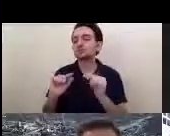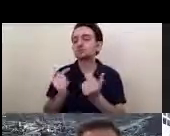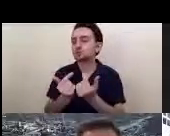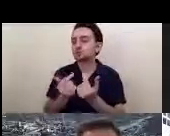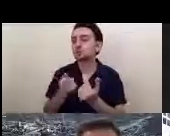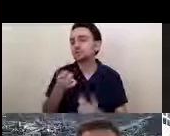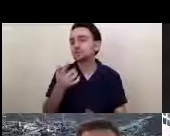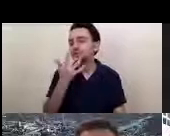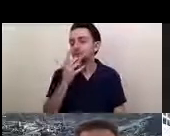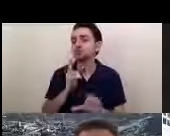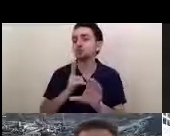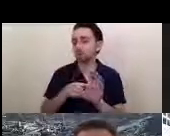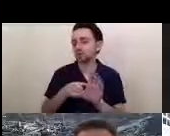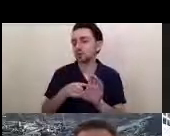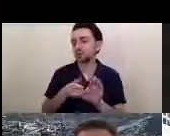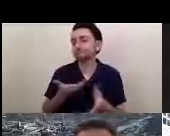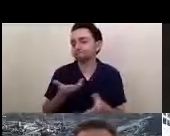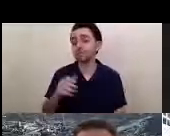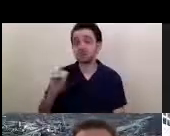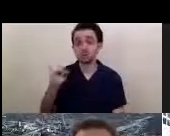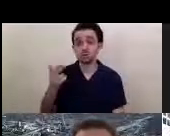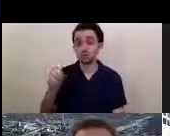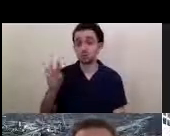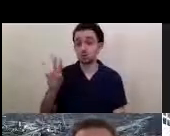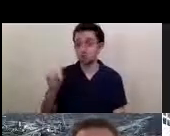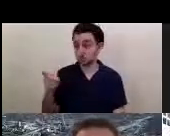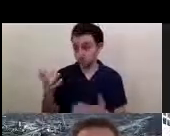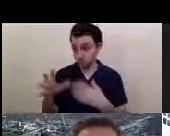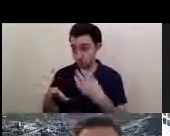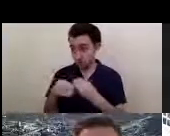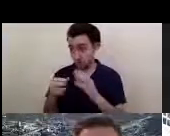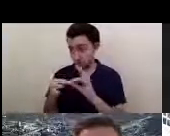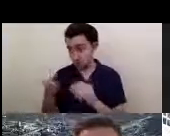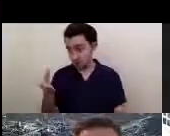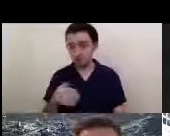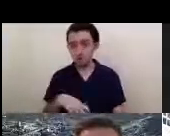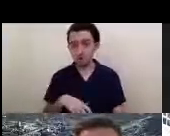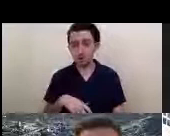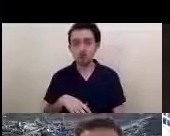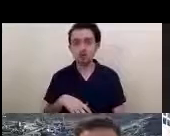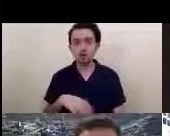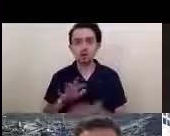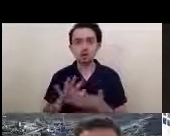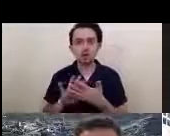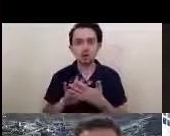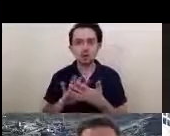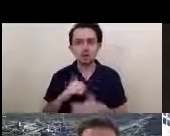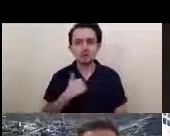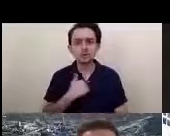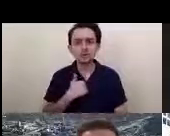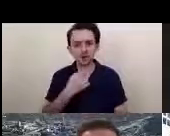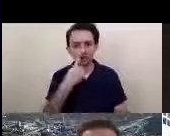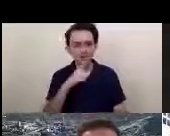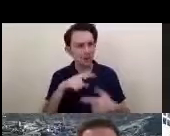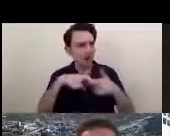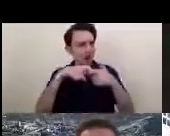to join. Sean, do you want to add anything to that? And I I'm sorry, think, real could quick, you, we had a could you request to. stop the slide really Yeah, thank fast?